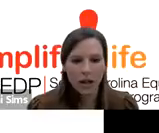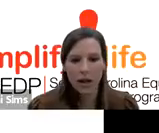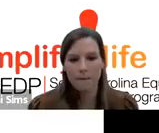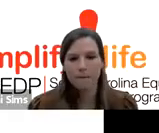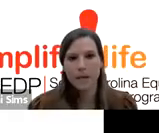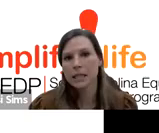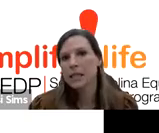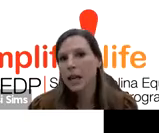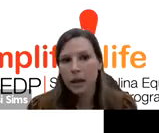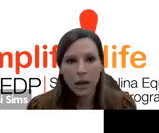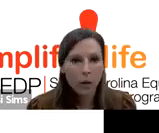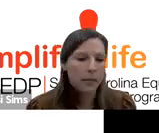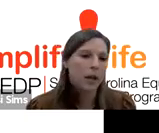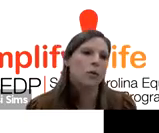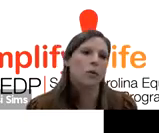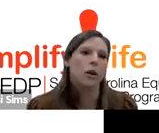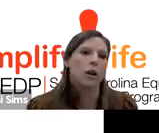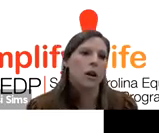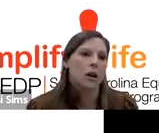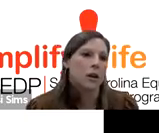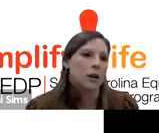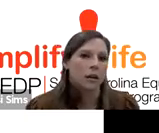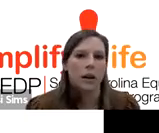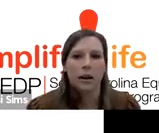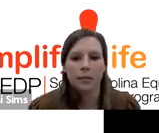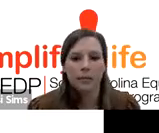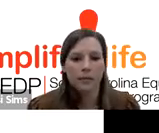interested in seeing the equipment or